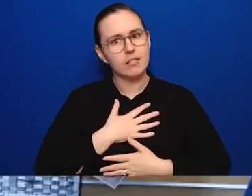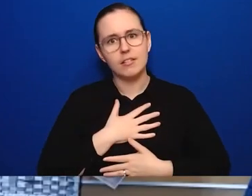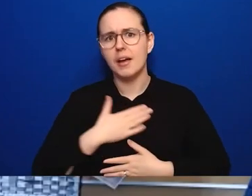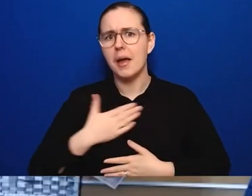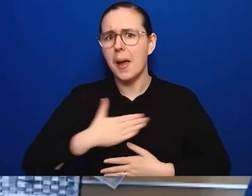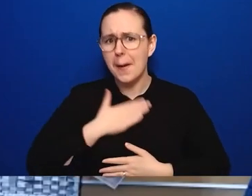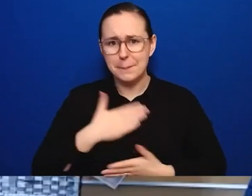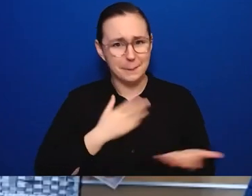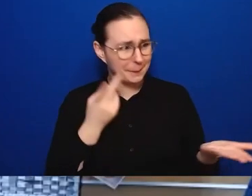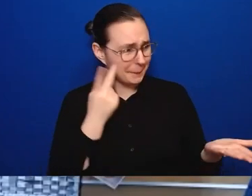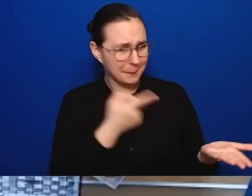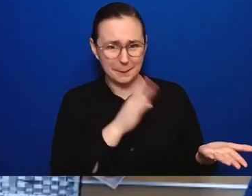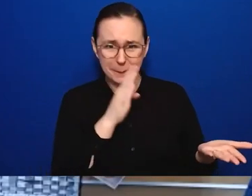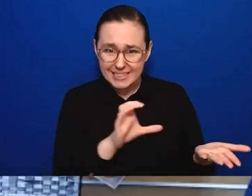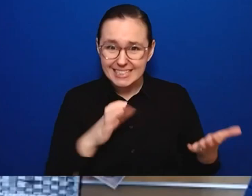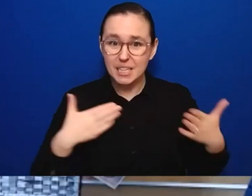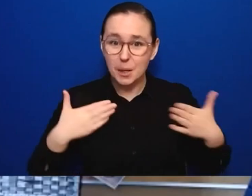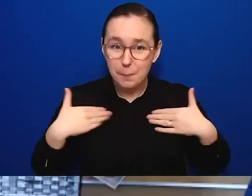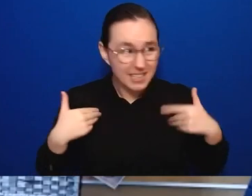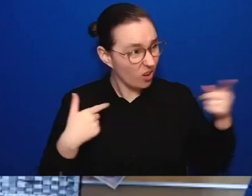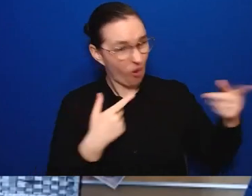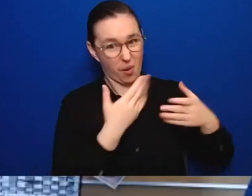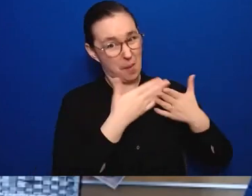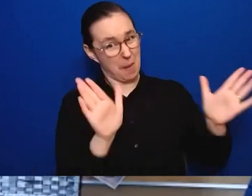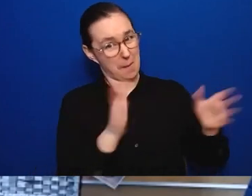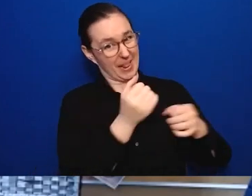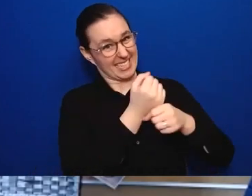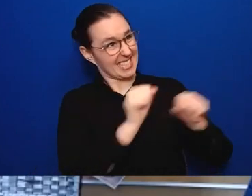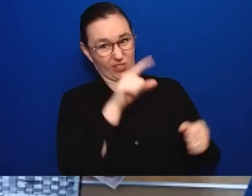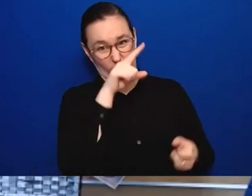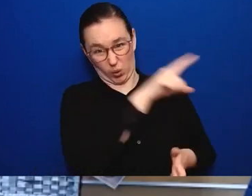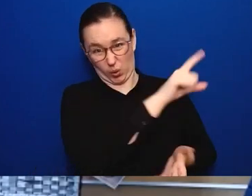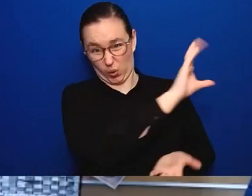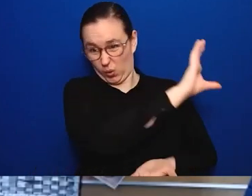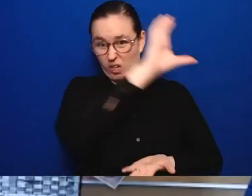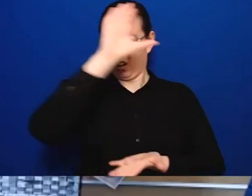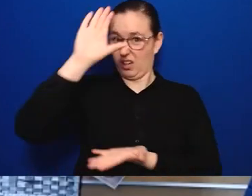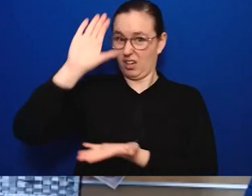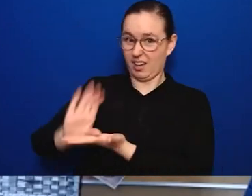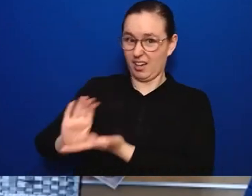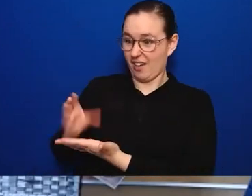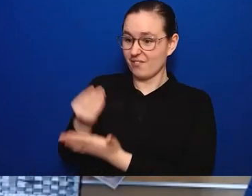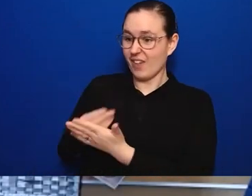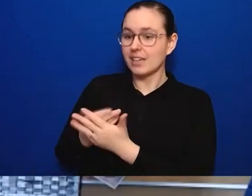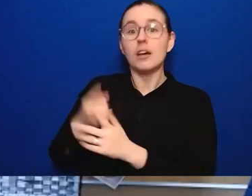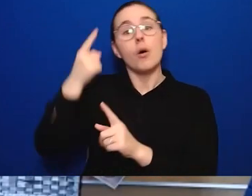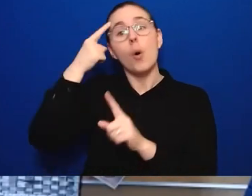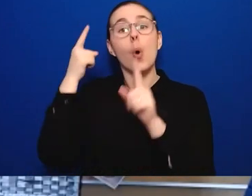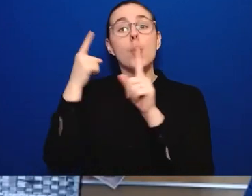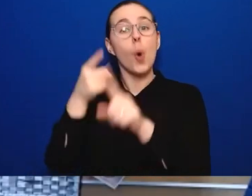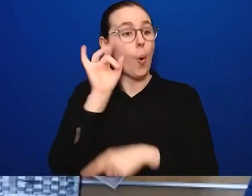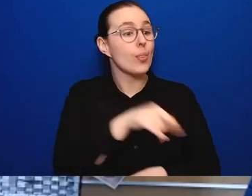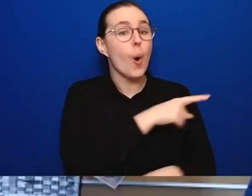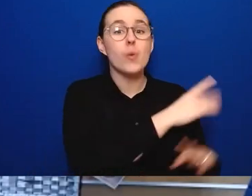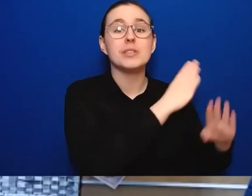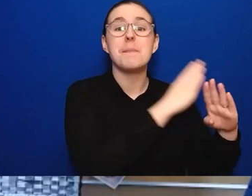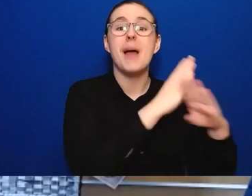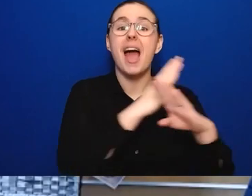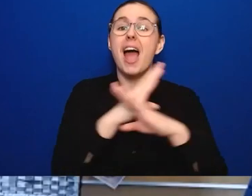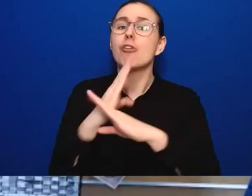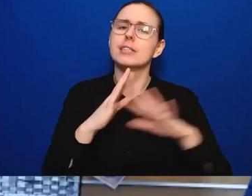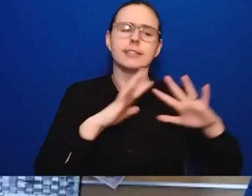and through ongoing dialogue with our federal counterparts. Today, an urban Indigenous organization, the